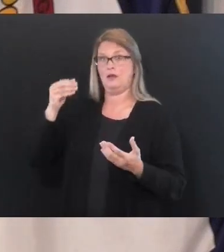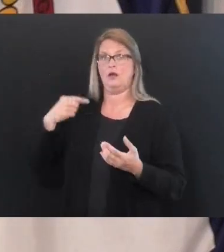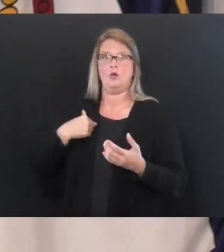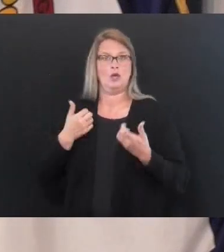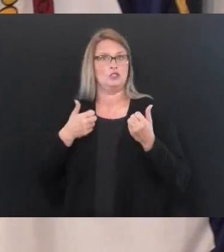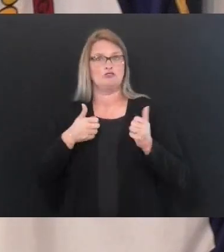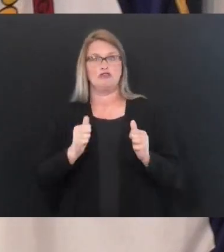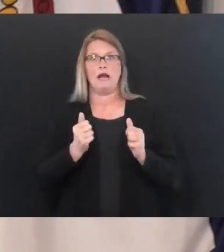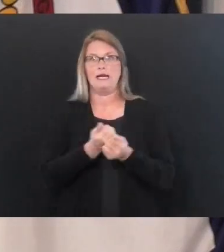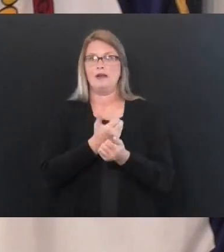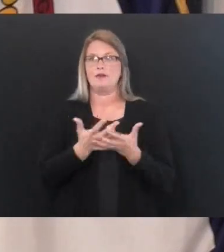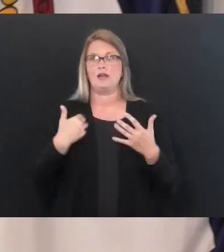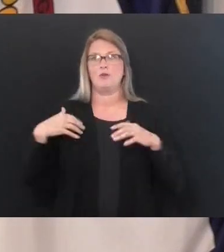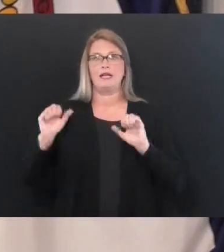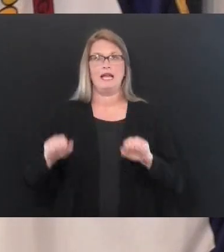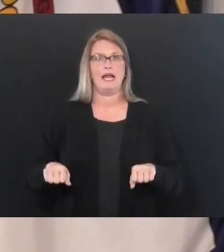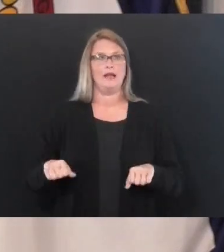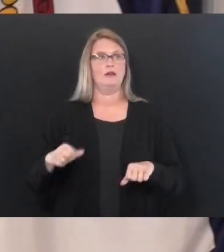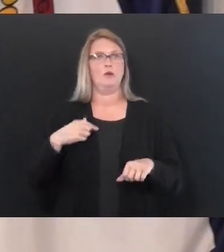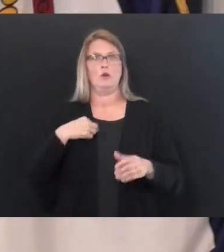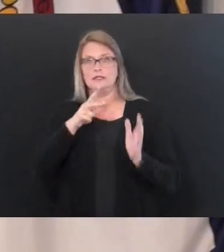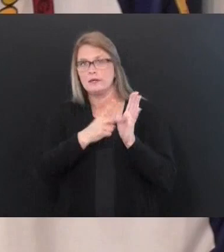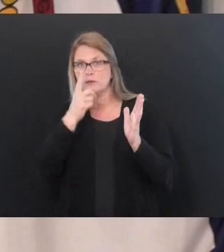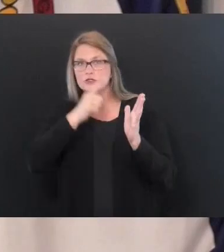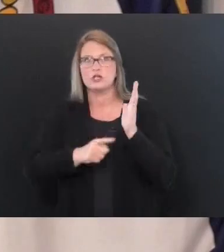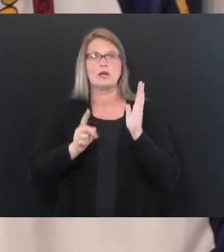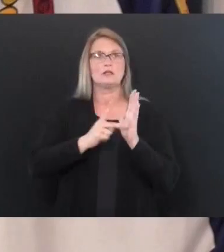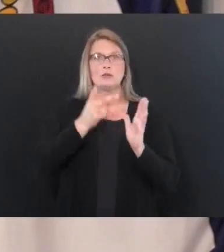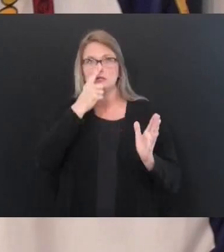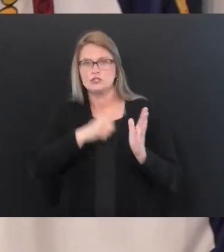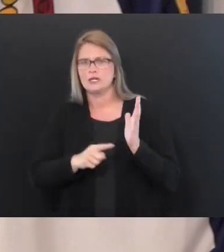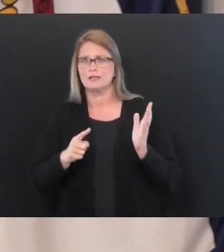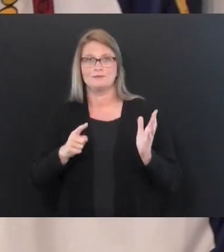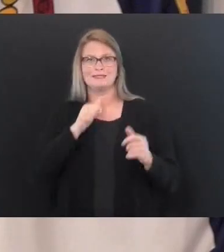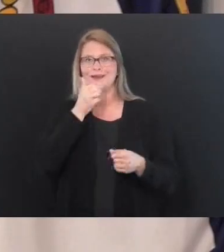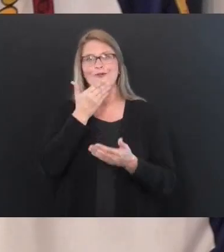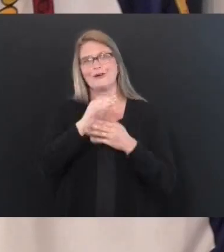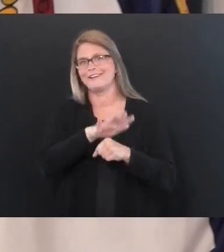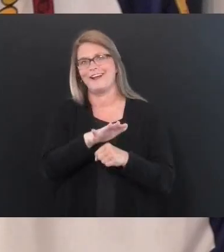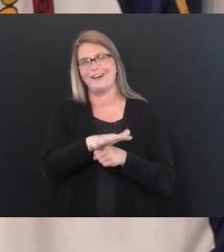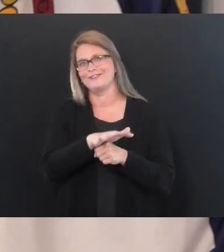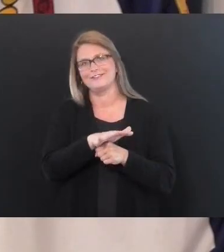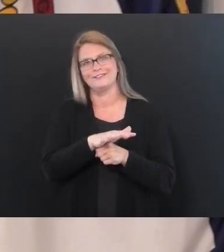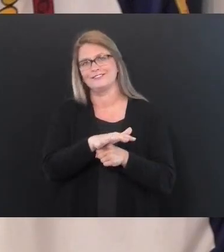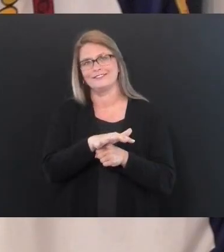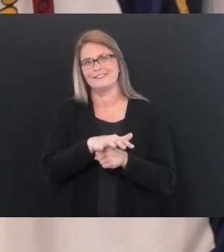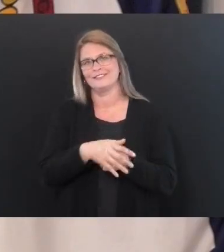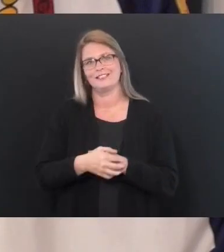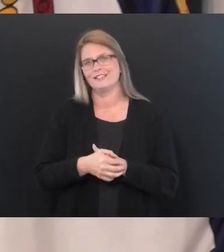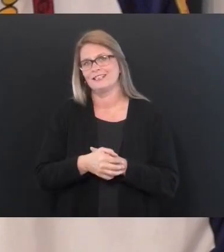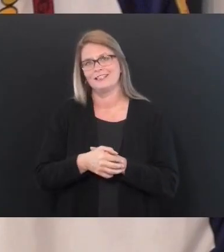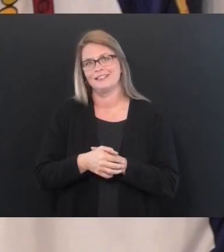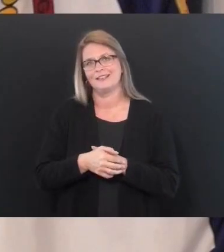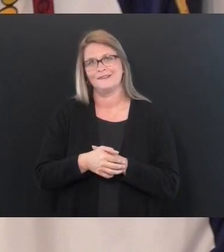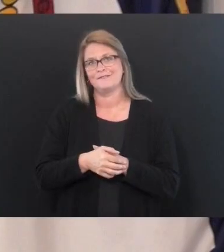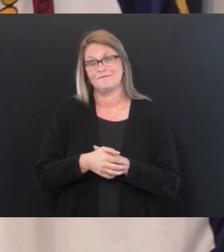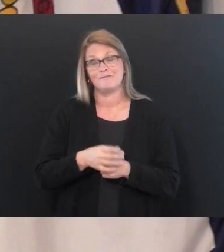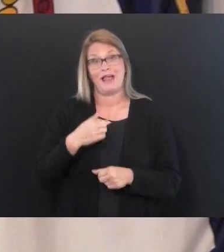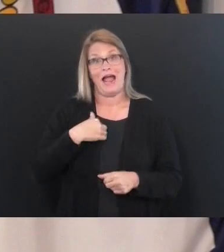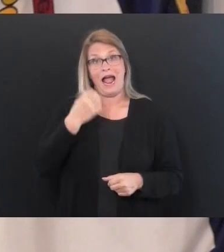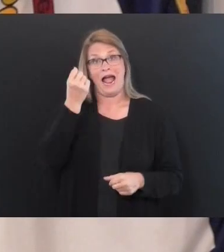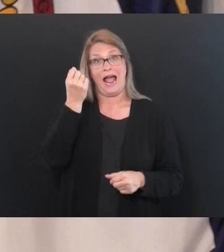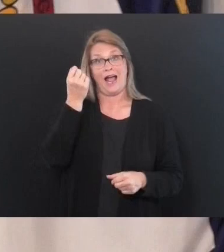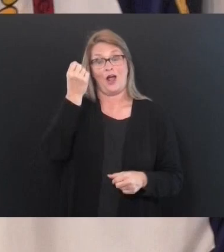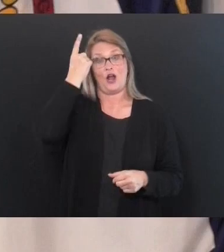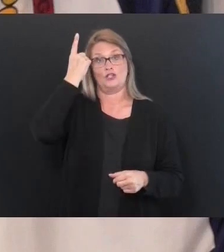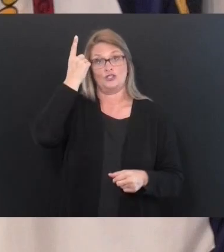precaution, everything's okay. We double check, but that's not good enough. I mean, that's just not good enough, because I understand